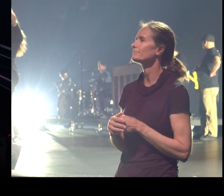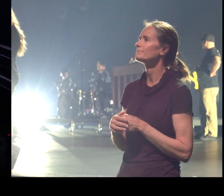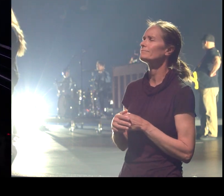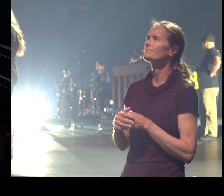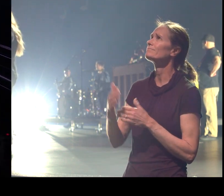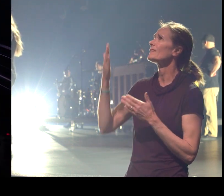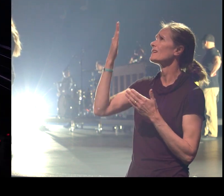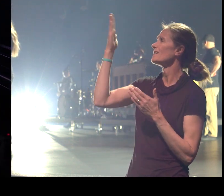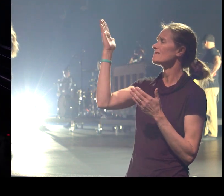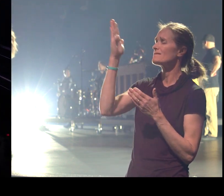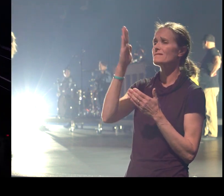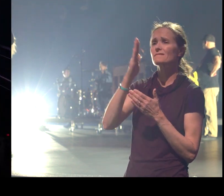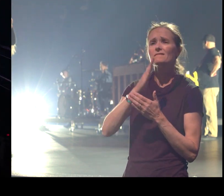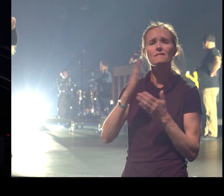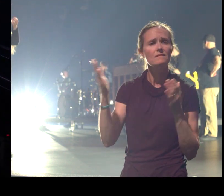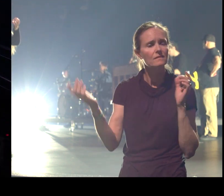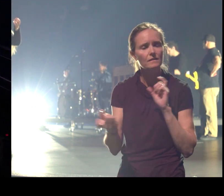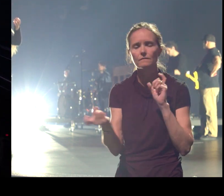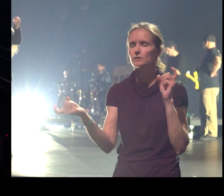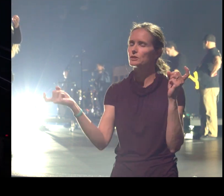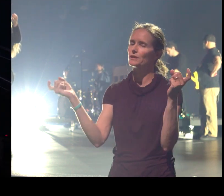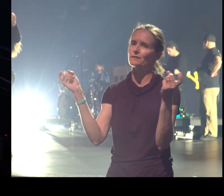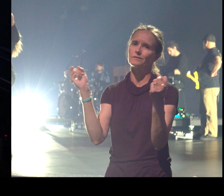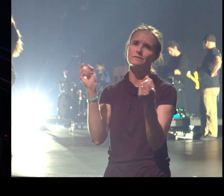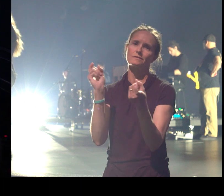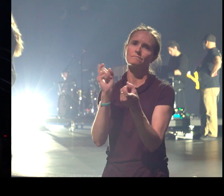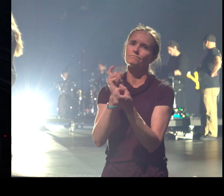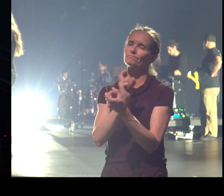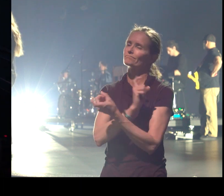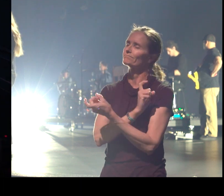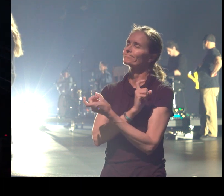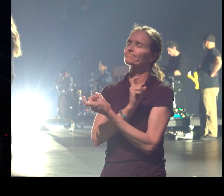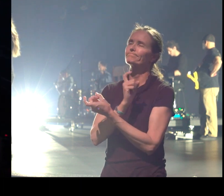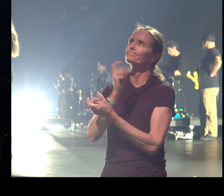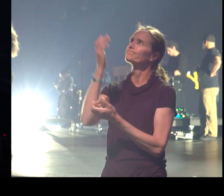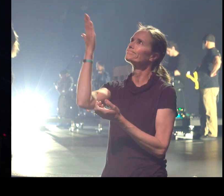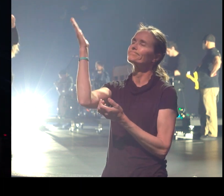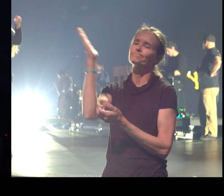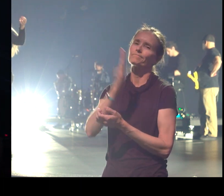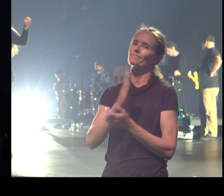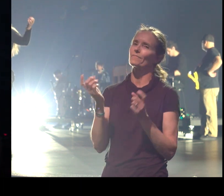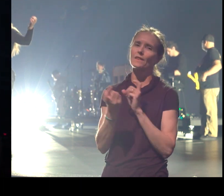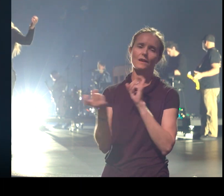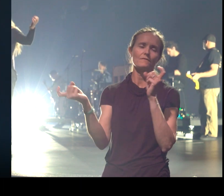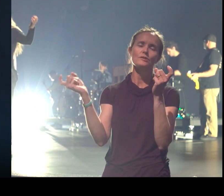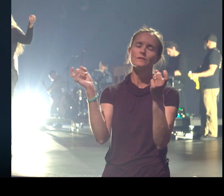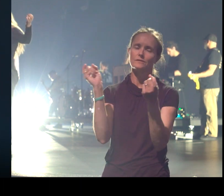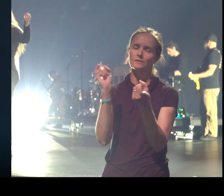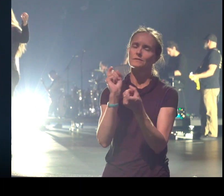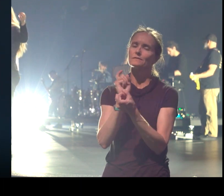For sure, pull, he never changes. He never